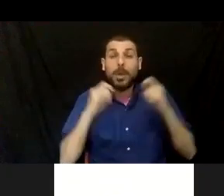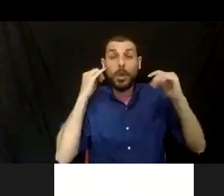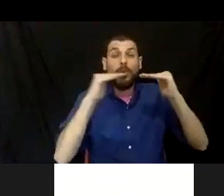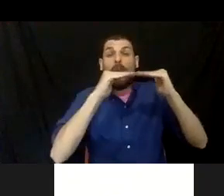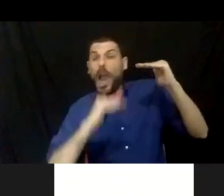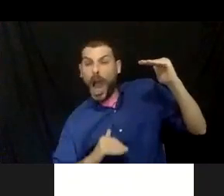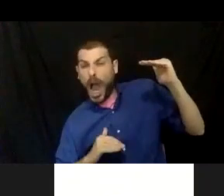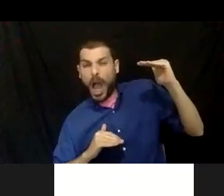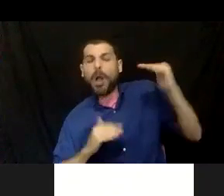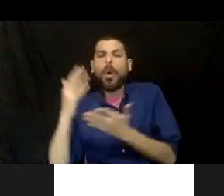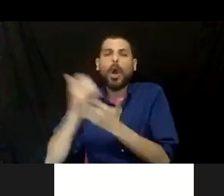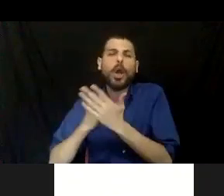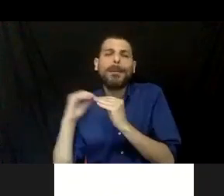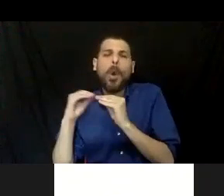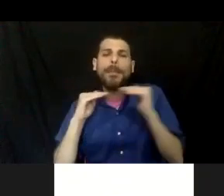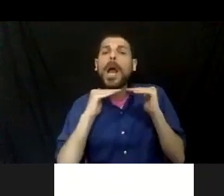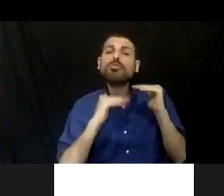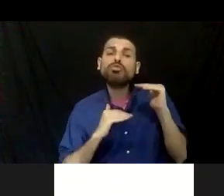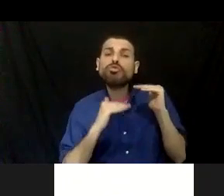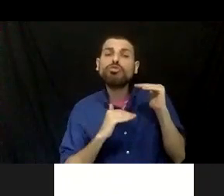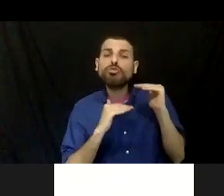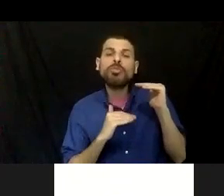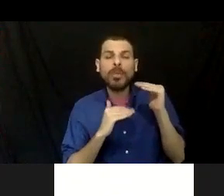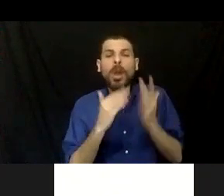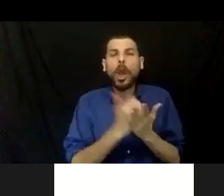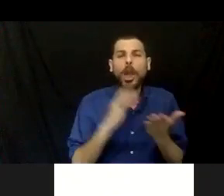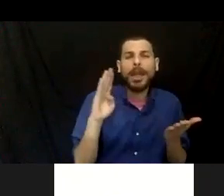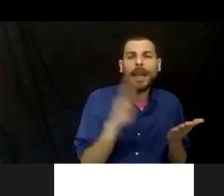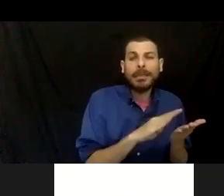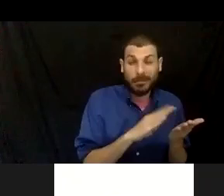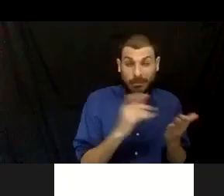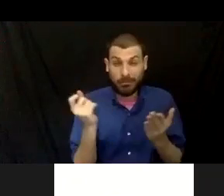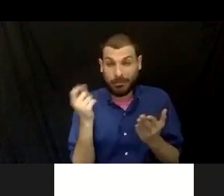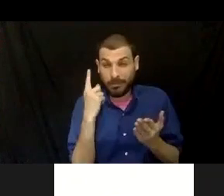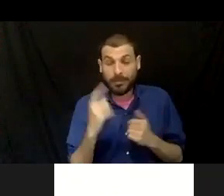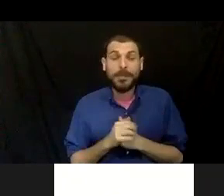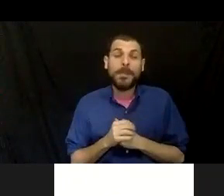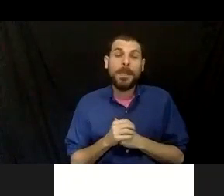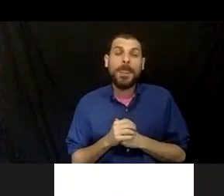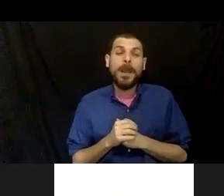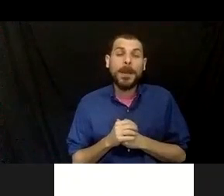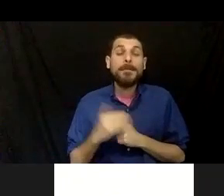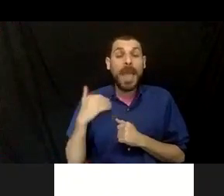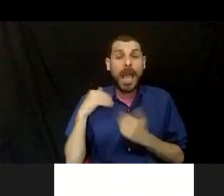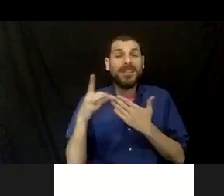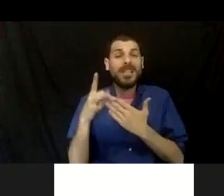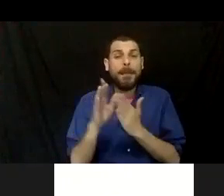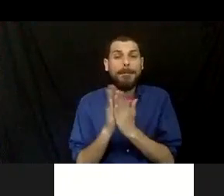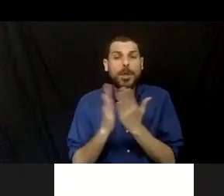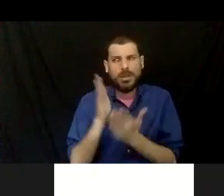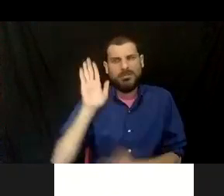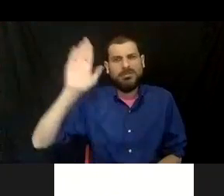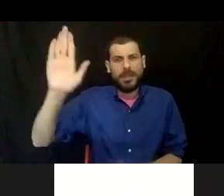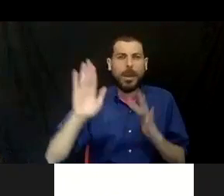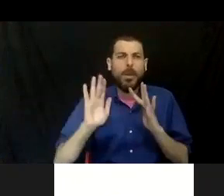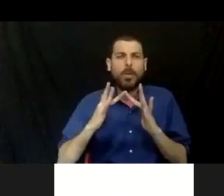pretty confusing. There is a handbook guide on the Employment Department website that has a handy little chart